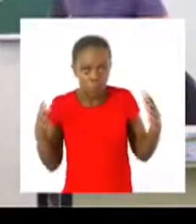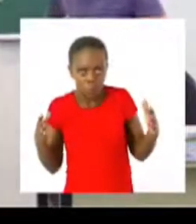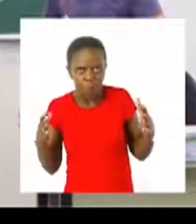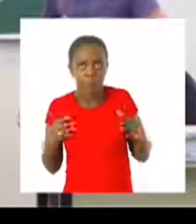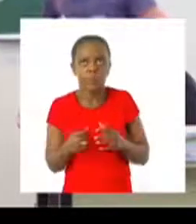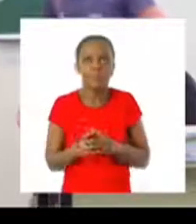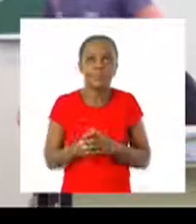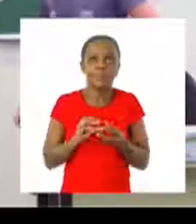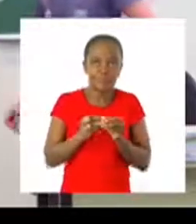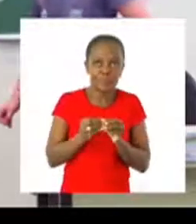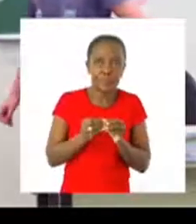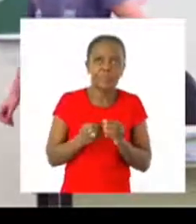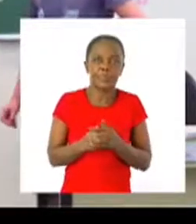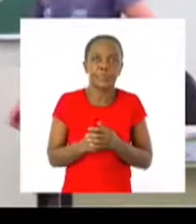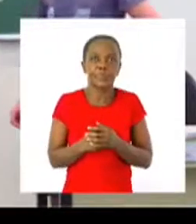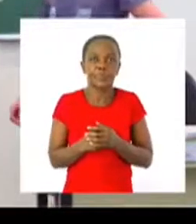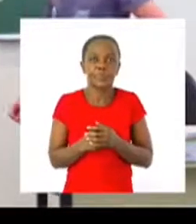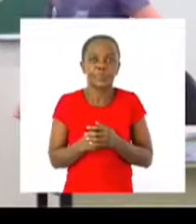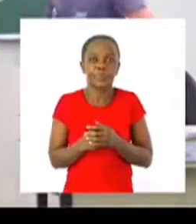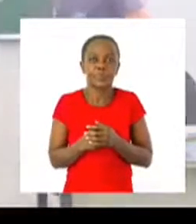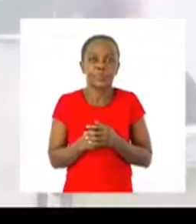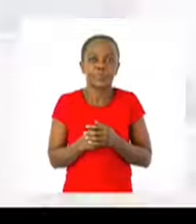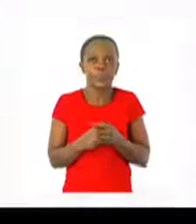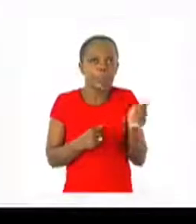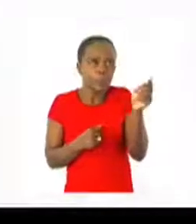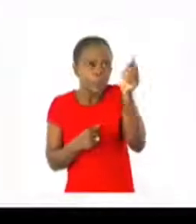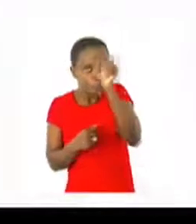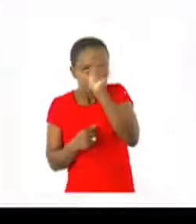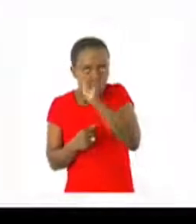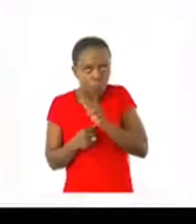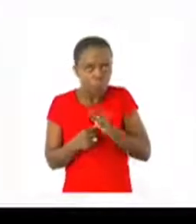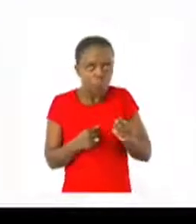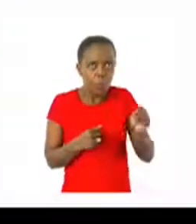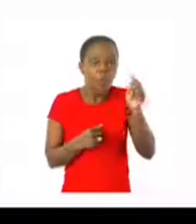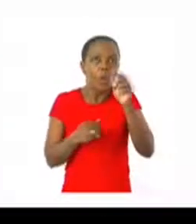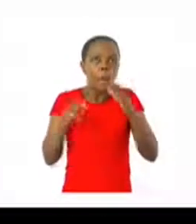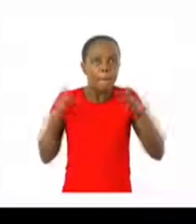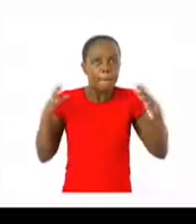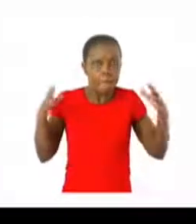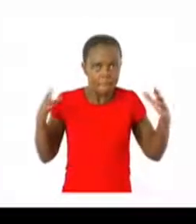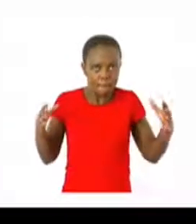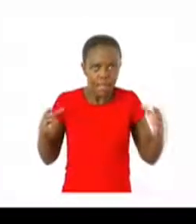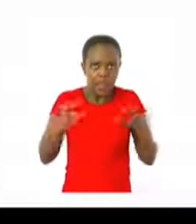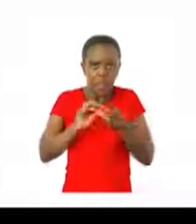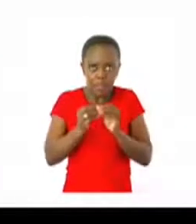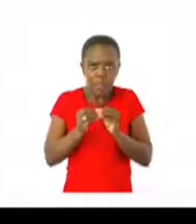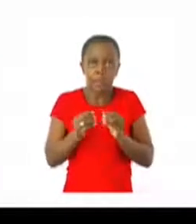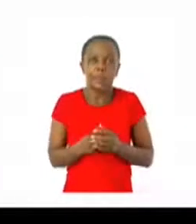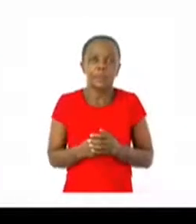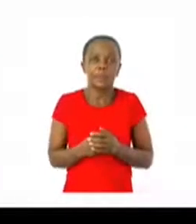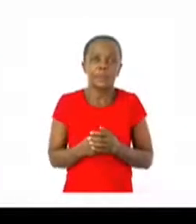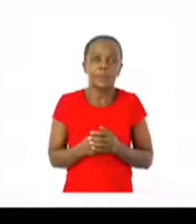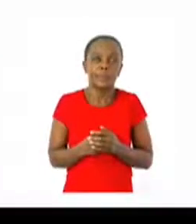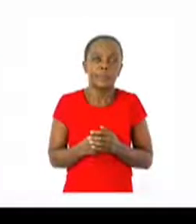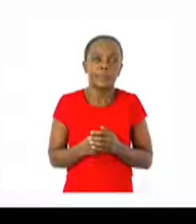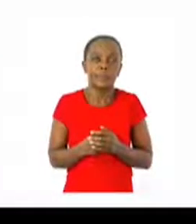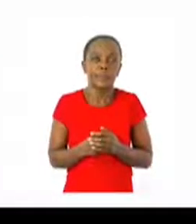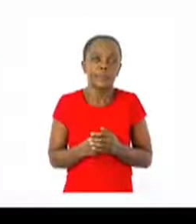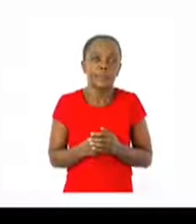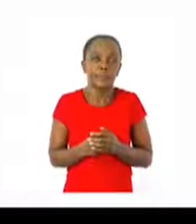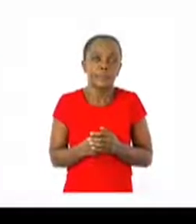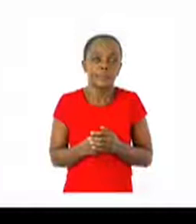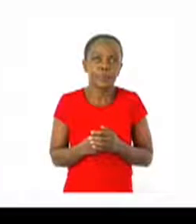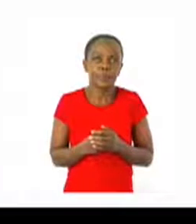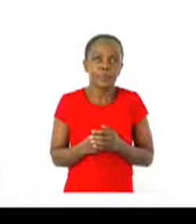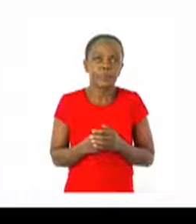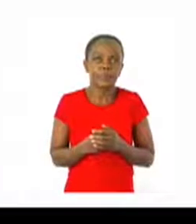numbers. We are going to draw a circle around the bigger numbers, the bigger number.